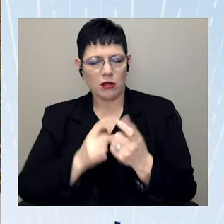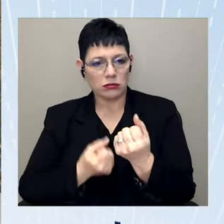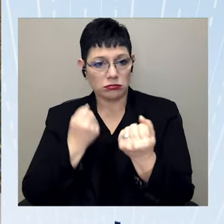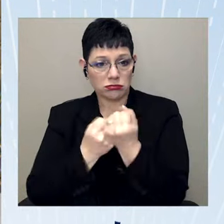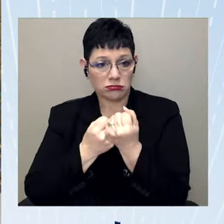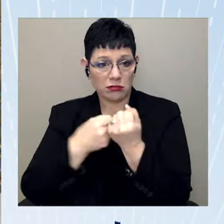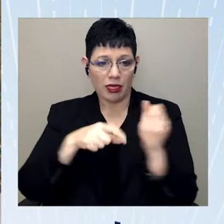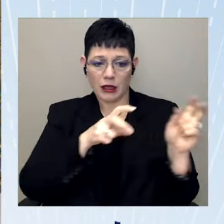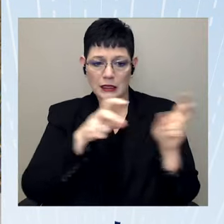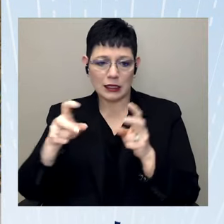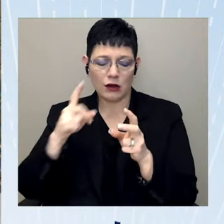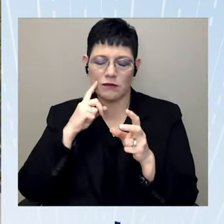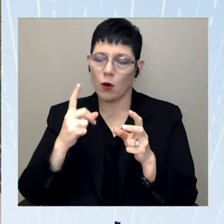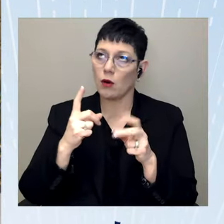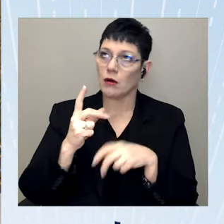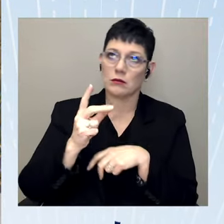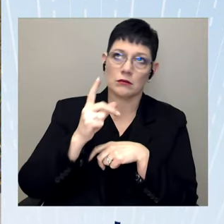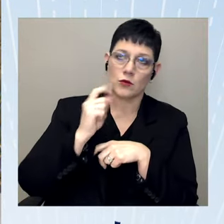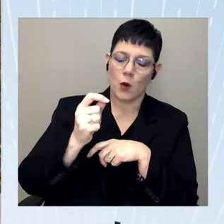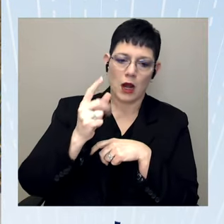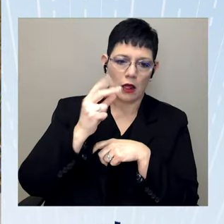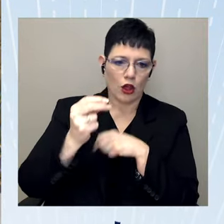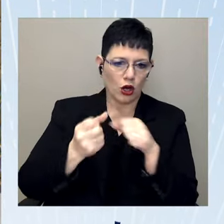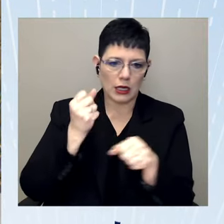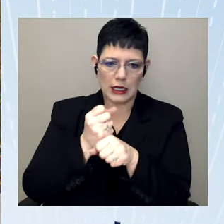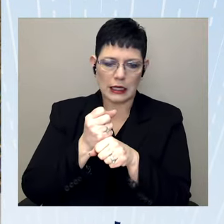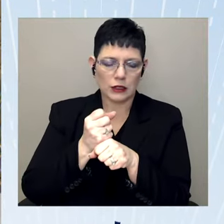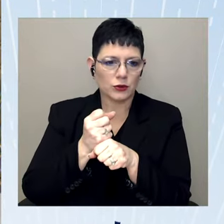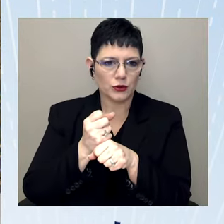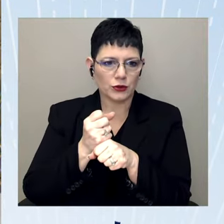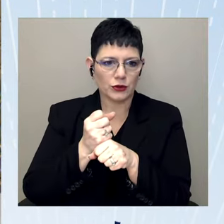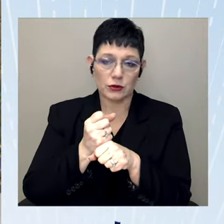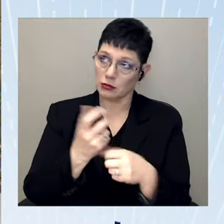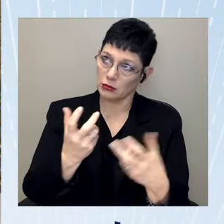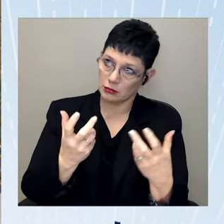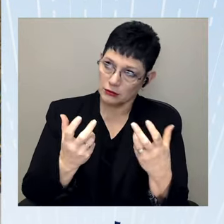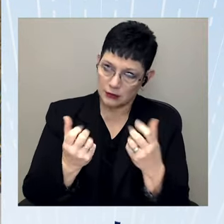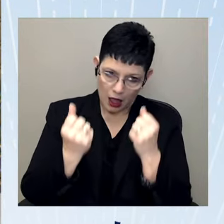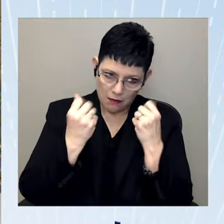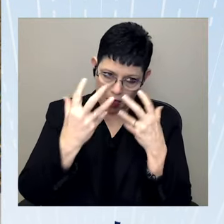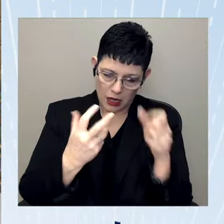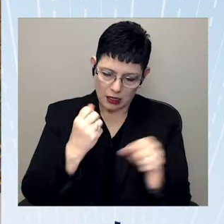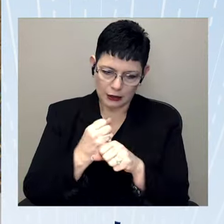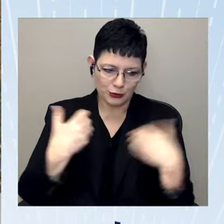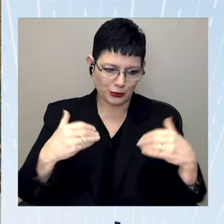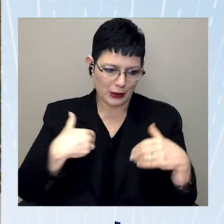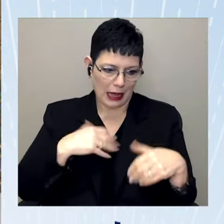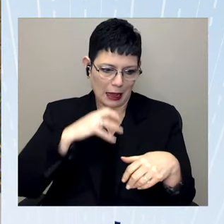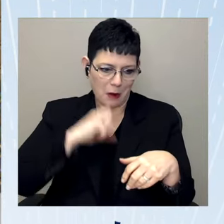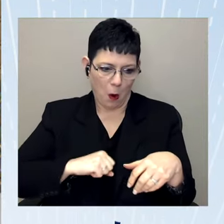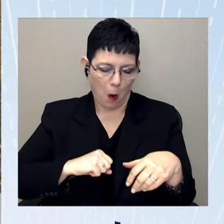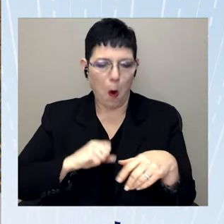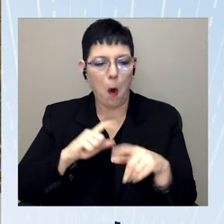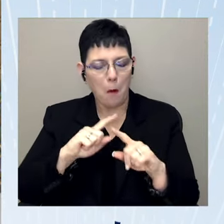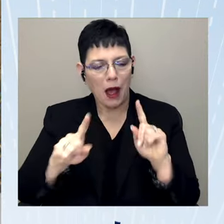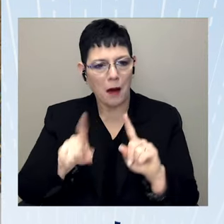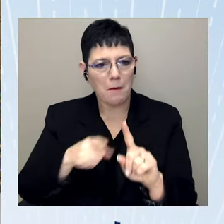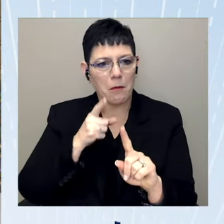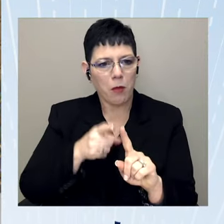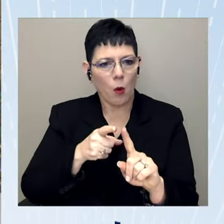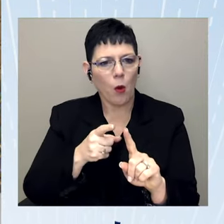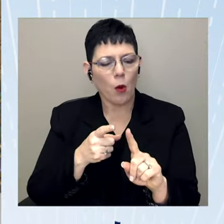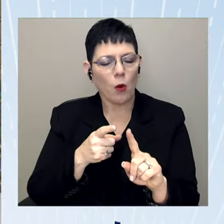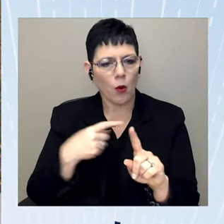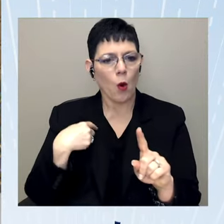several decades, maybe more decades than I'd like to mention at this point. Definitely ages me. And we have